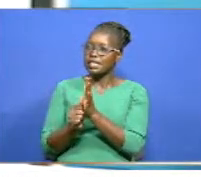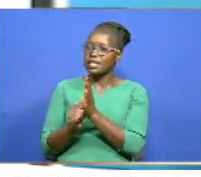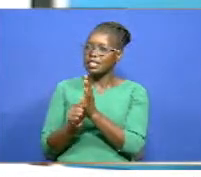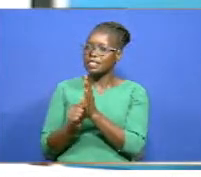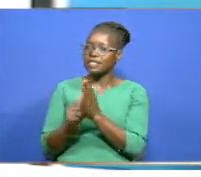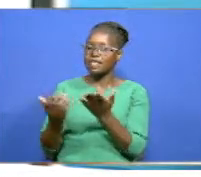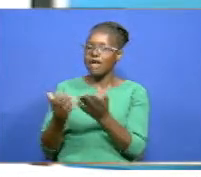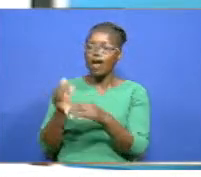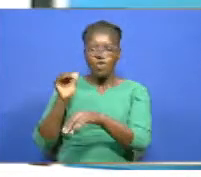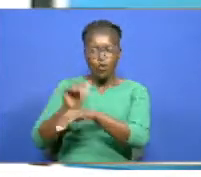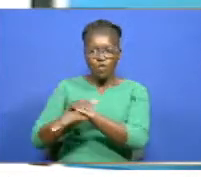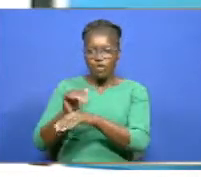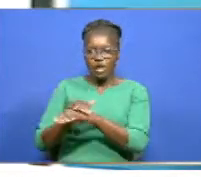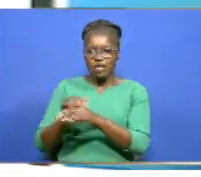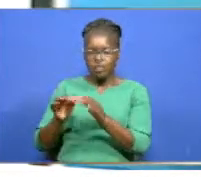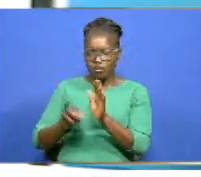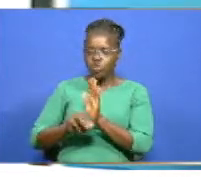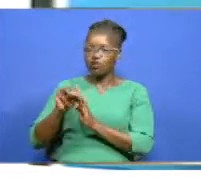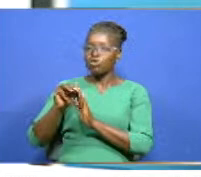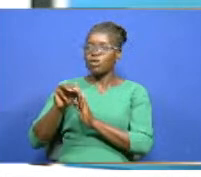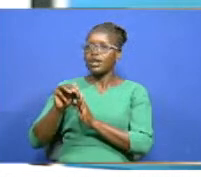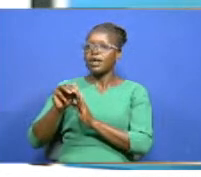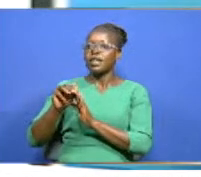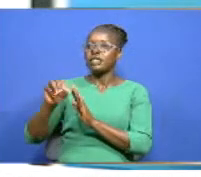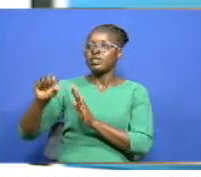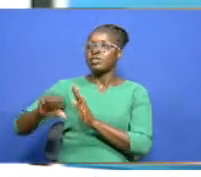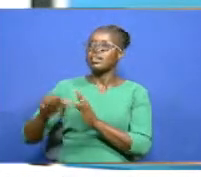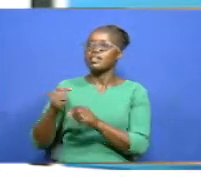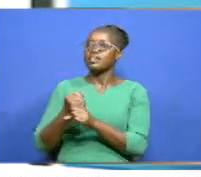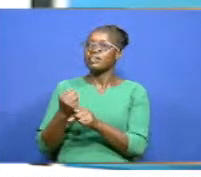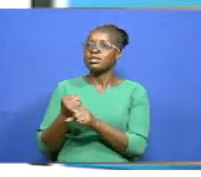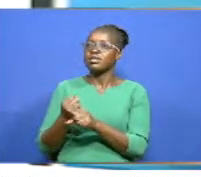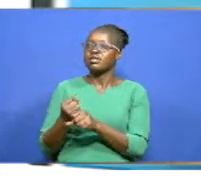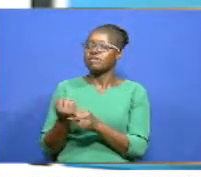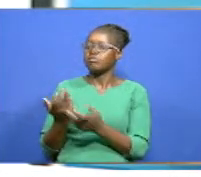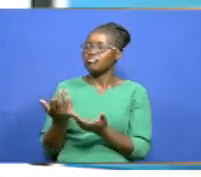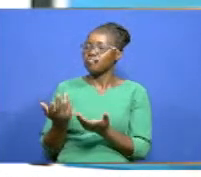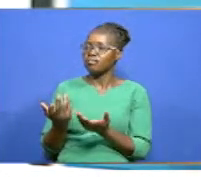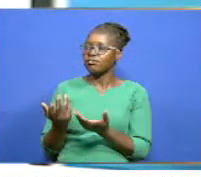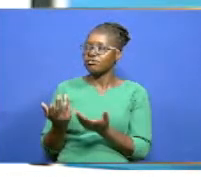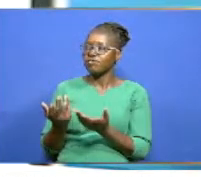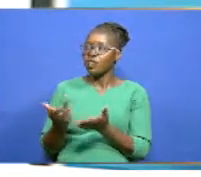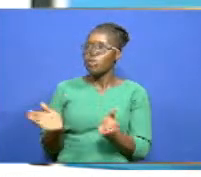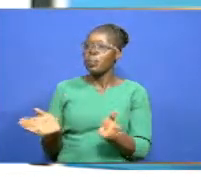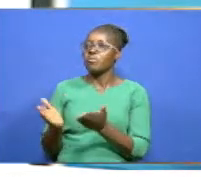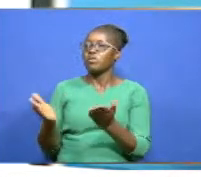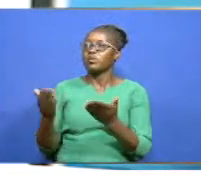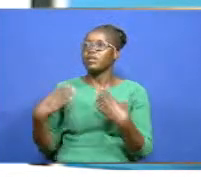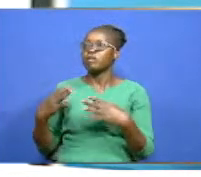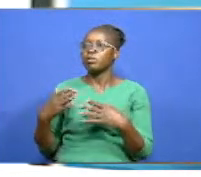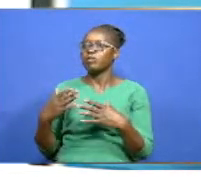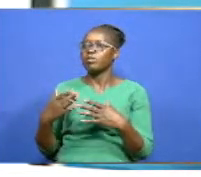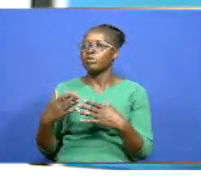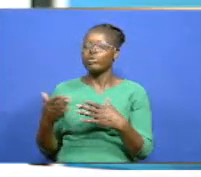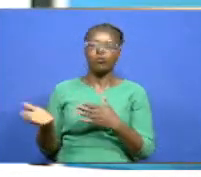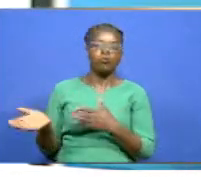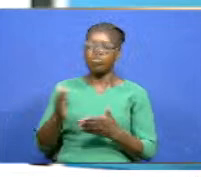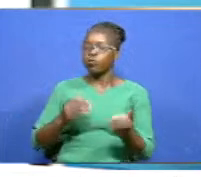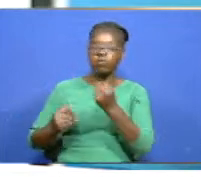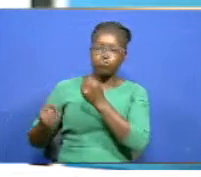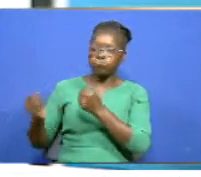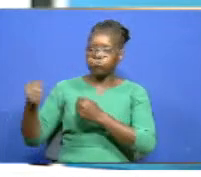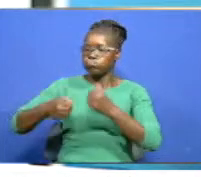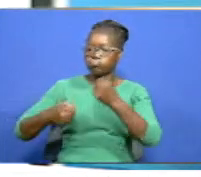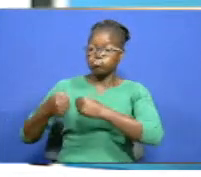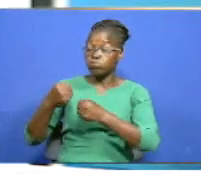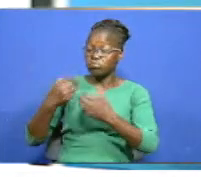for a leader. Yes. The worst that he would have done is to mobilize people to go and beat those people. So I think he